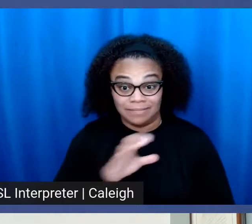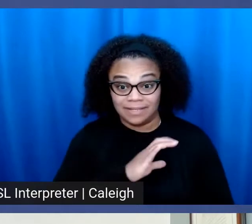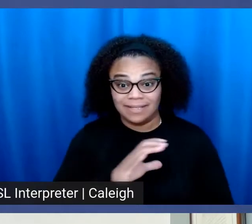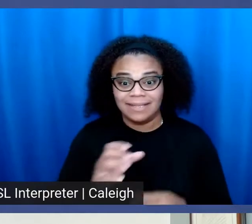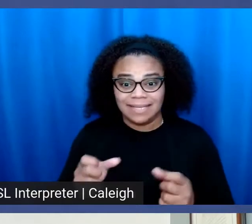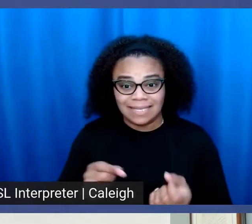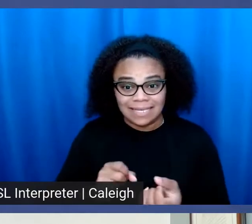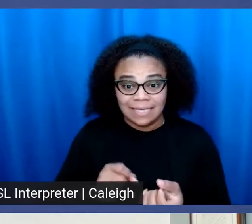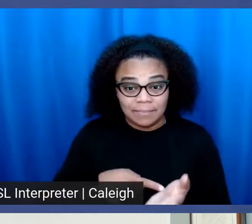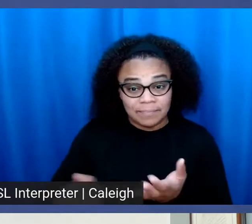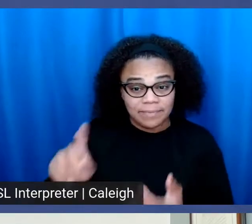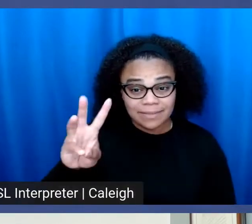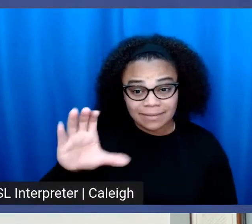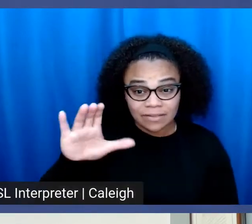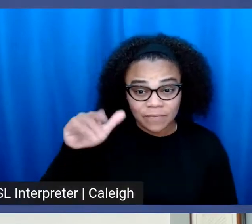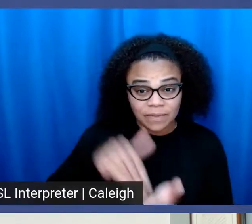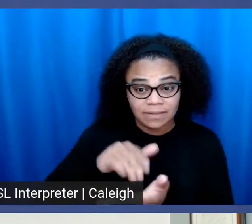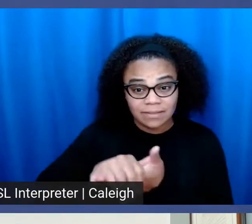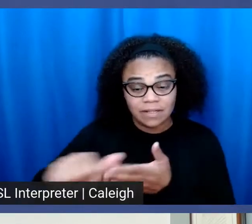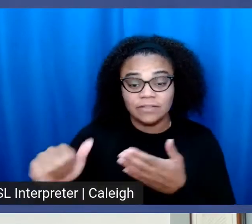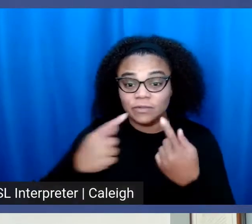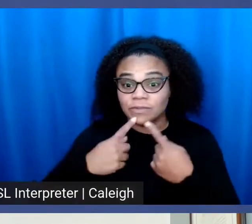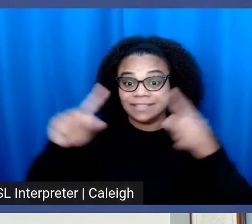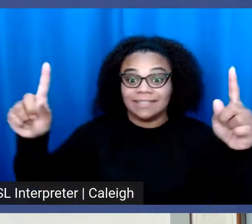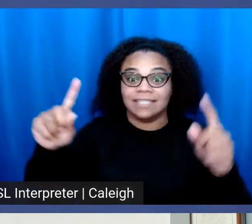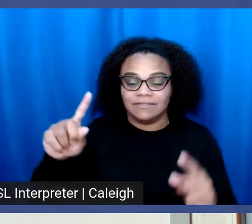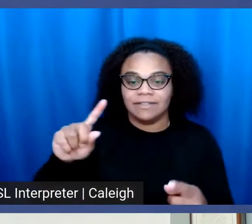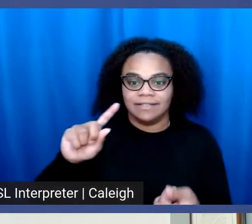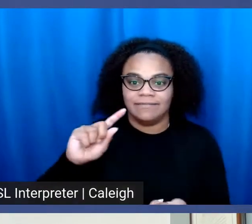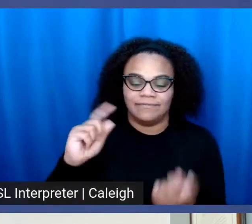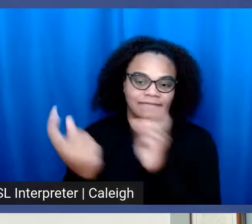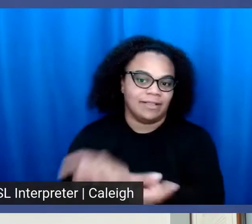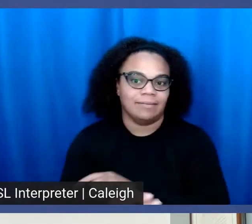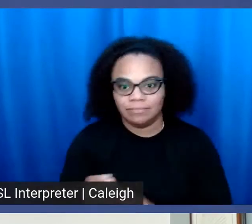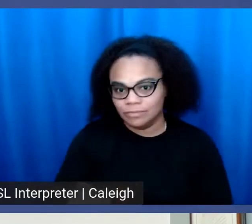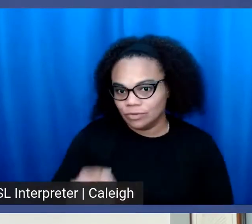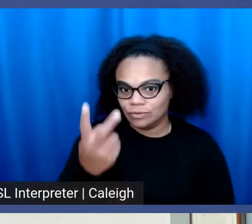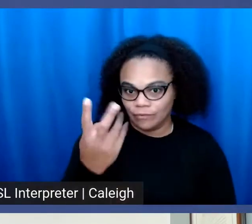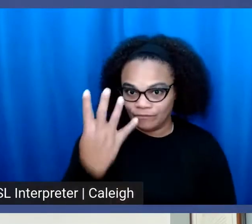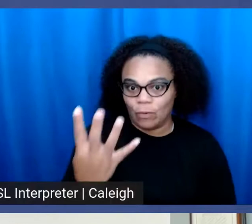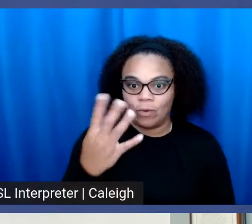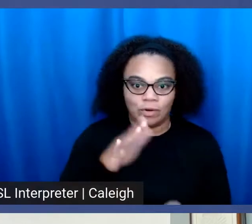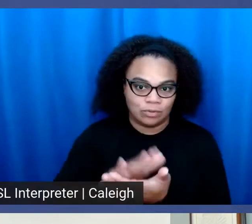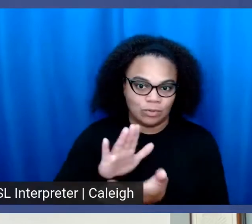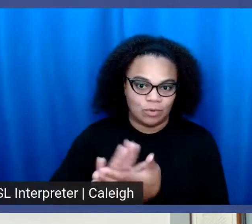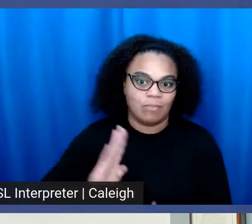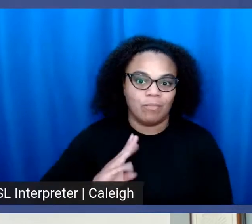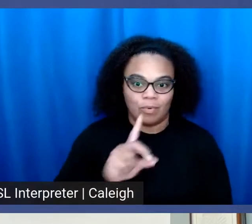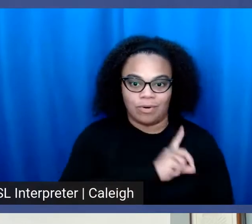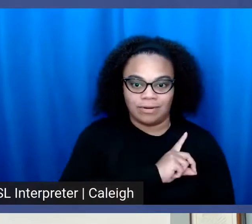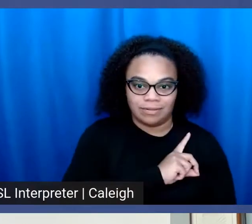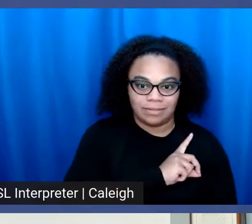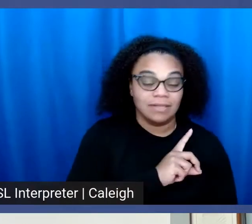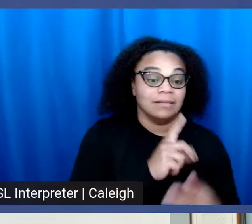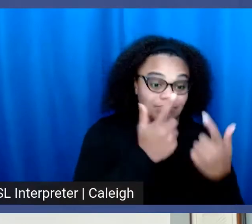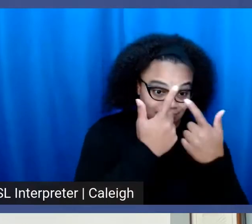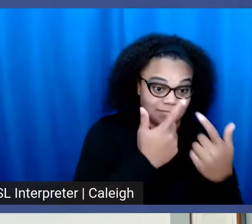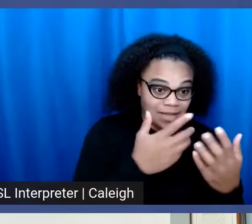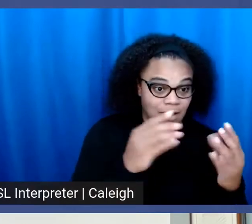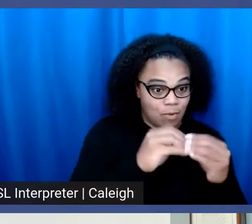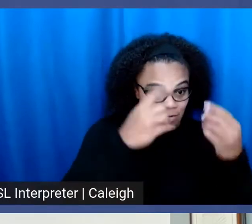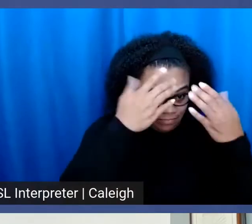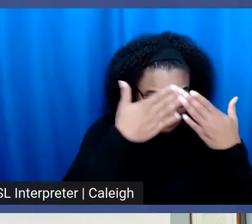$600,000 to successfully flip 4 school boards and turn them in a very conservative direction, which is having